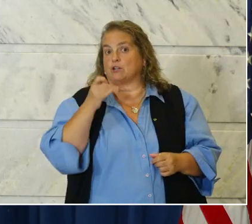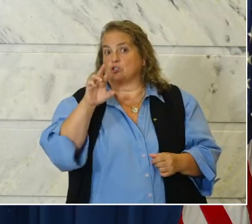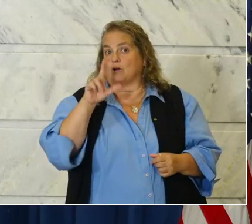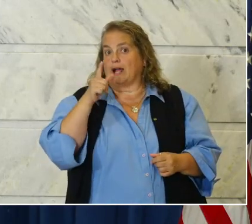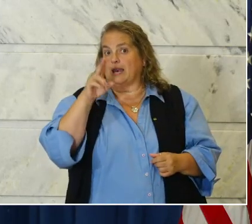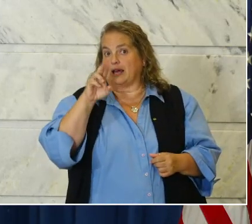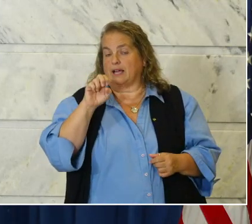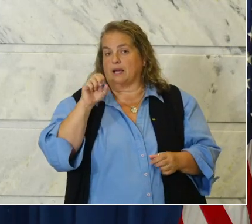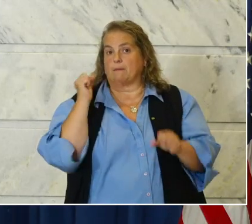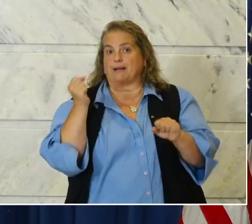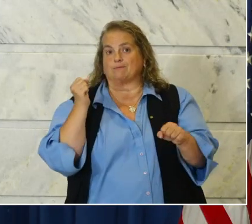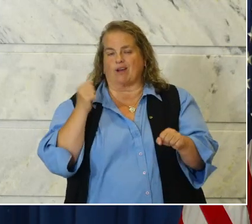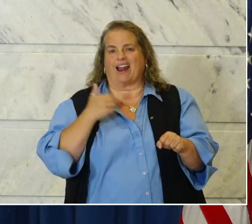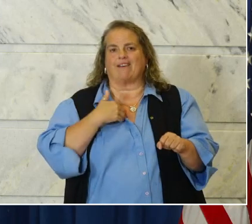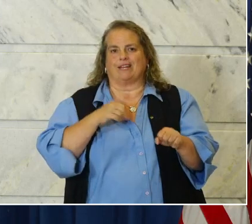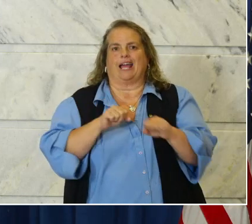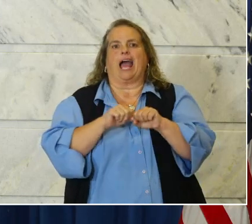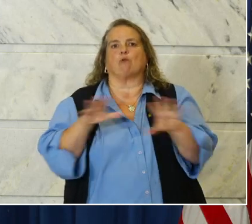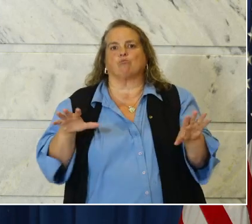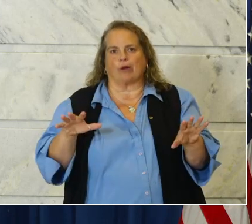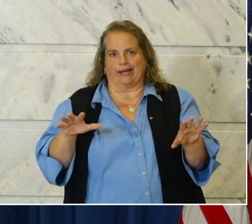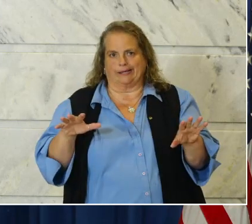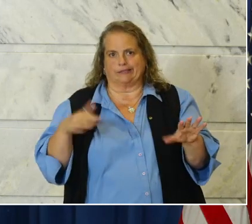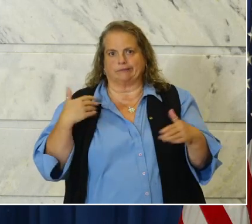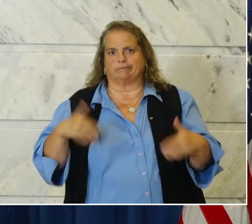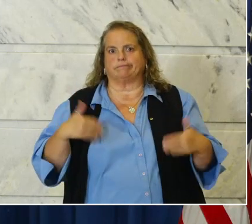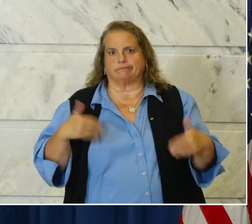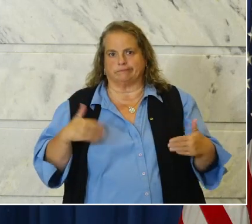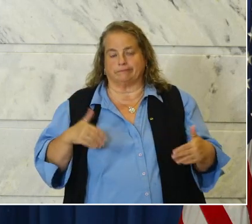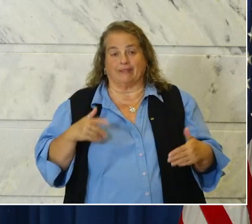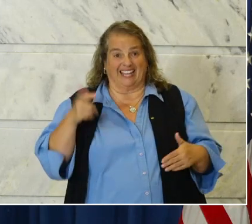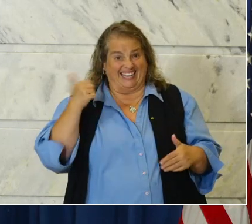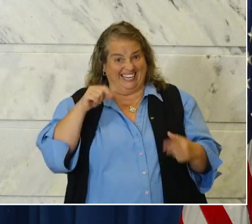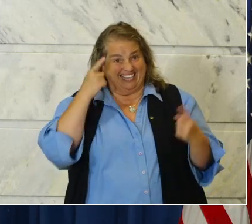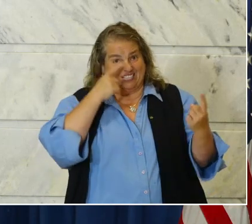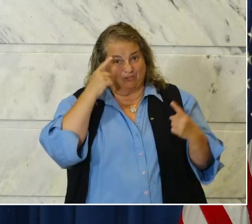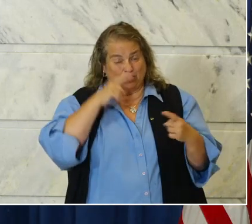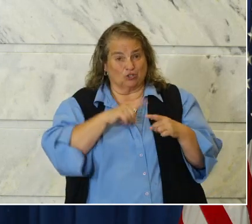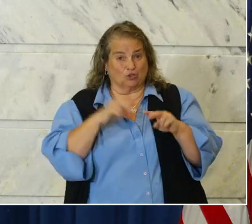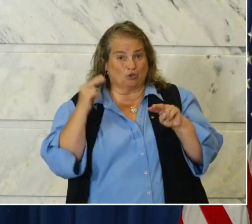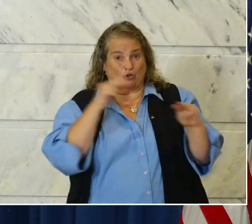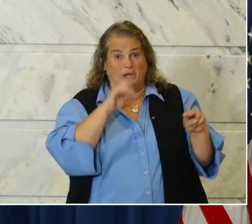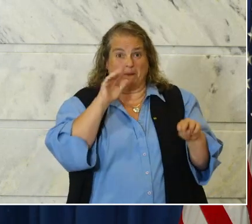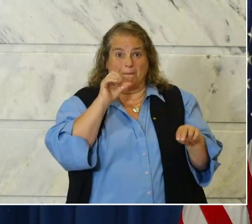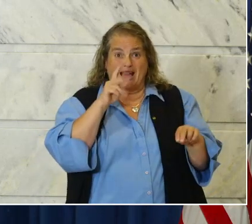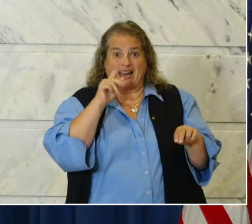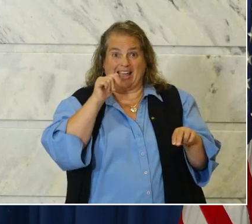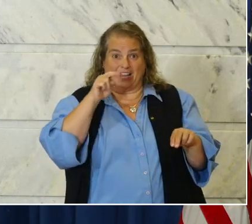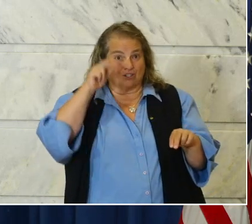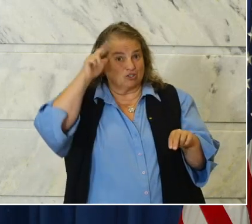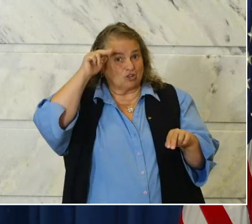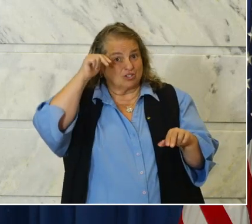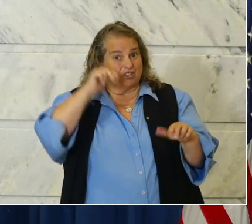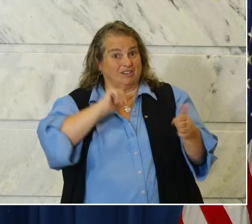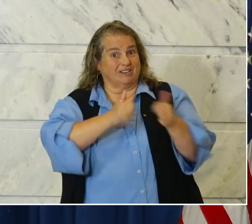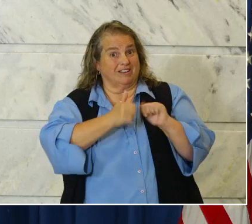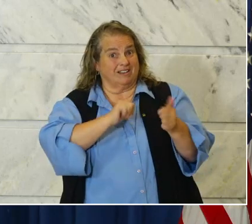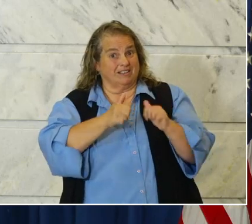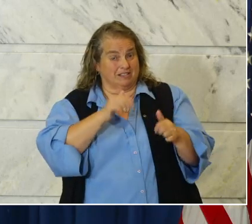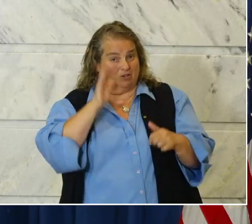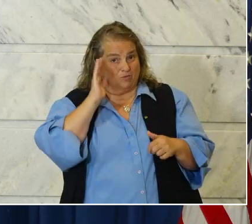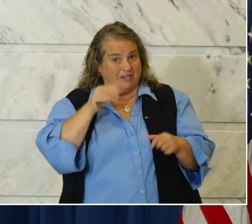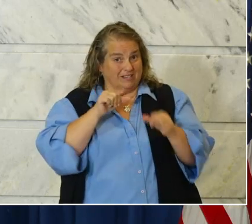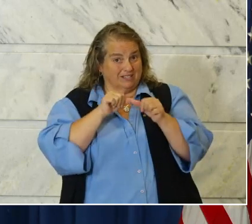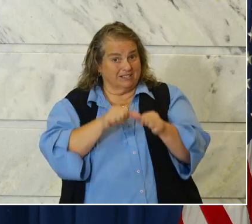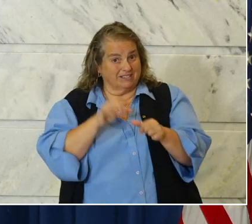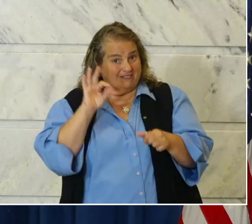Yeah. Is there any consideration of looking back at potential down payments after being